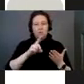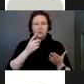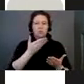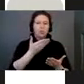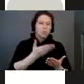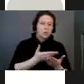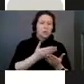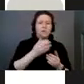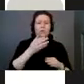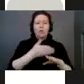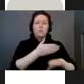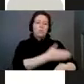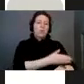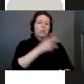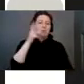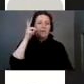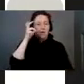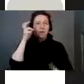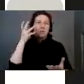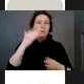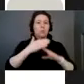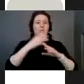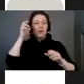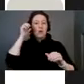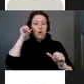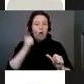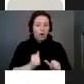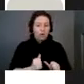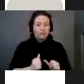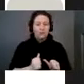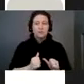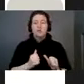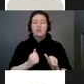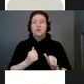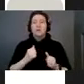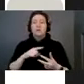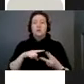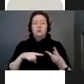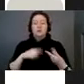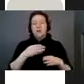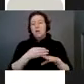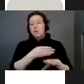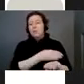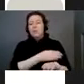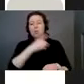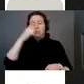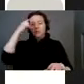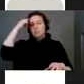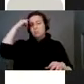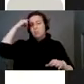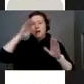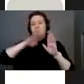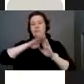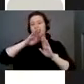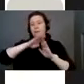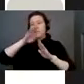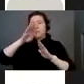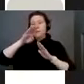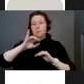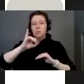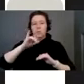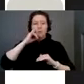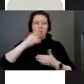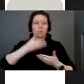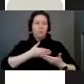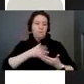who get it, prevent some hearing loss possibly, and also improve neurodevelopmental outcomes for infants who